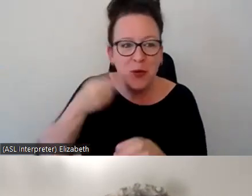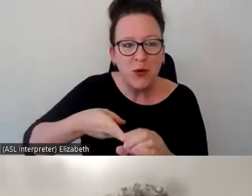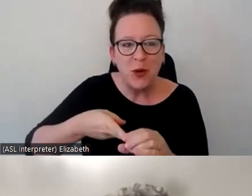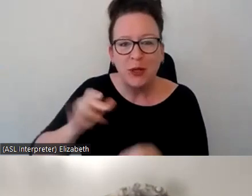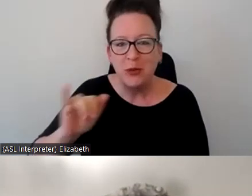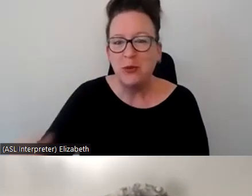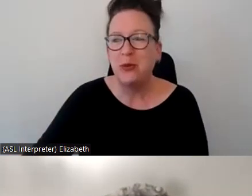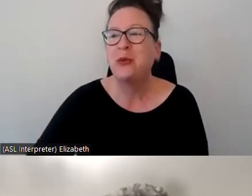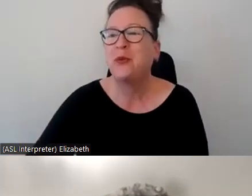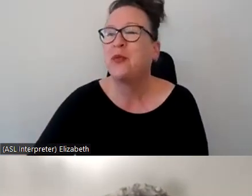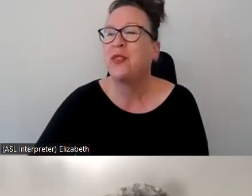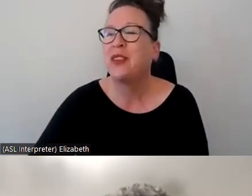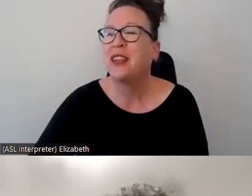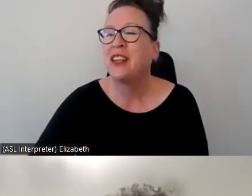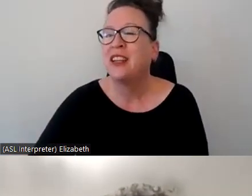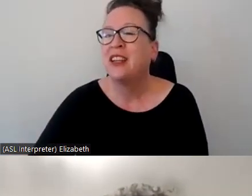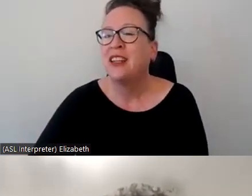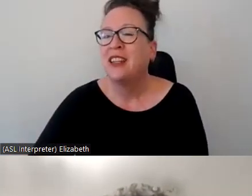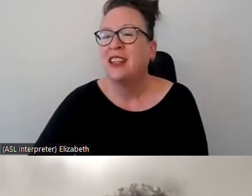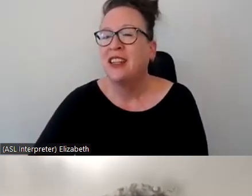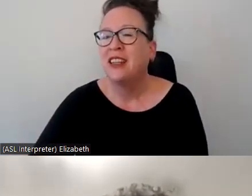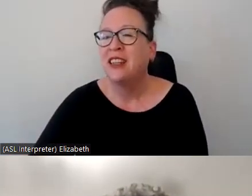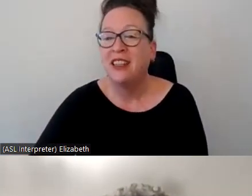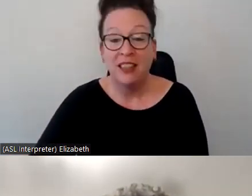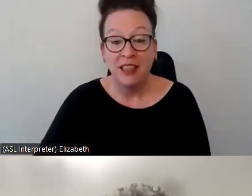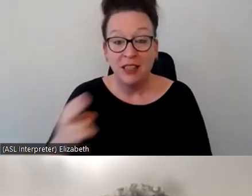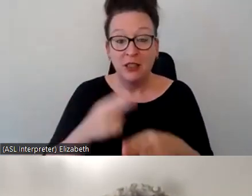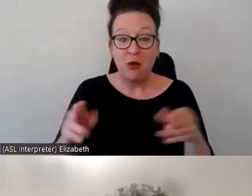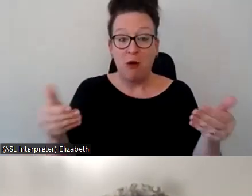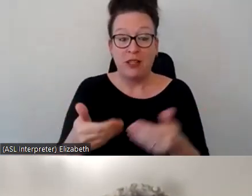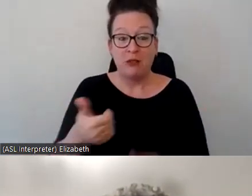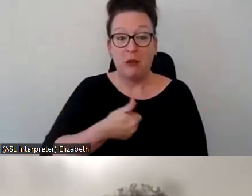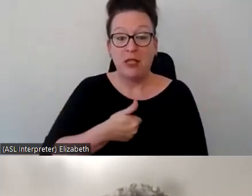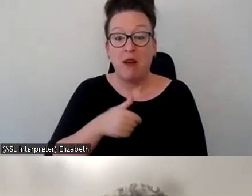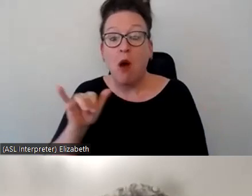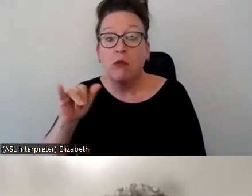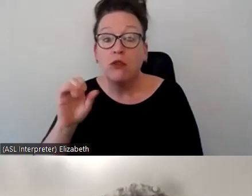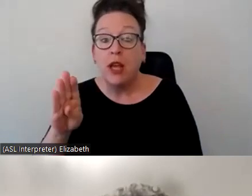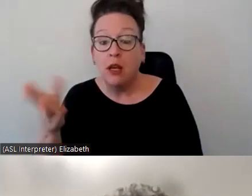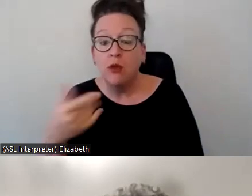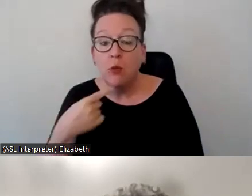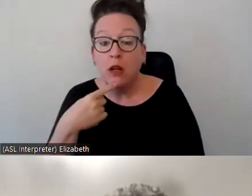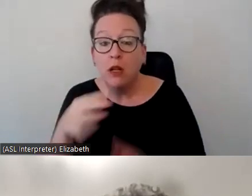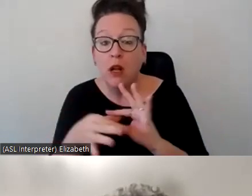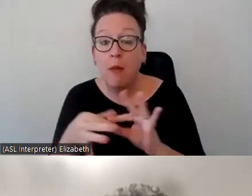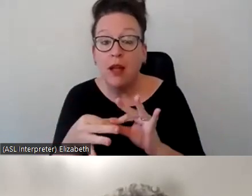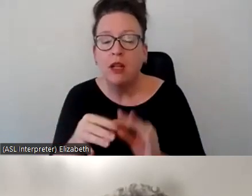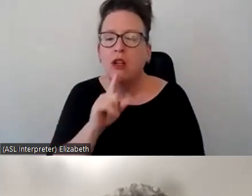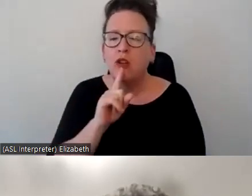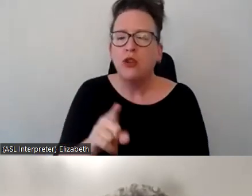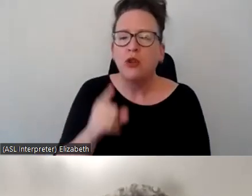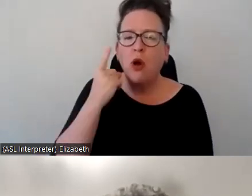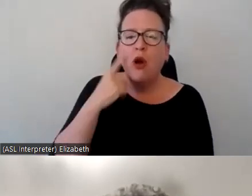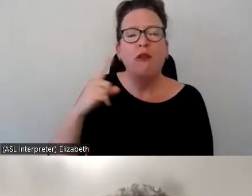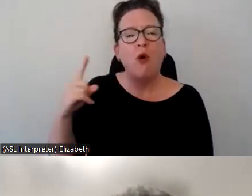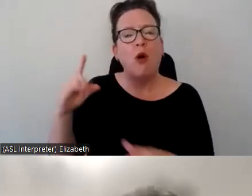speak. So just to give you a quick intro, Jacob, would you like to speak? Just for Connecting Youth, what